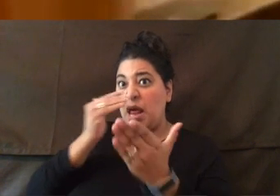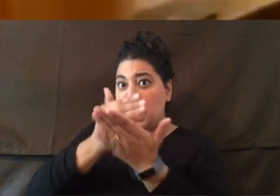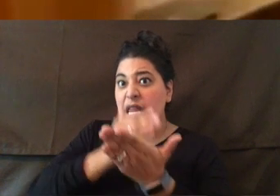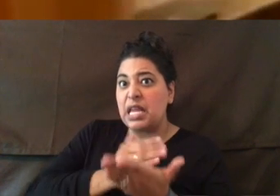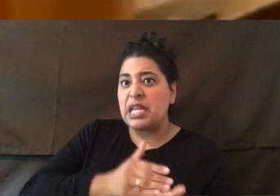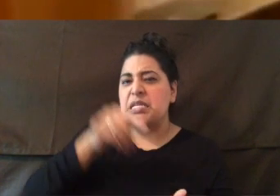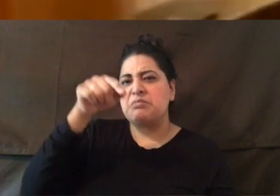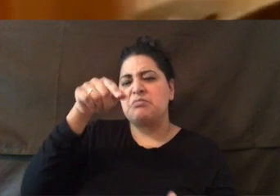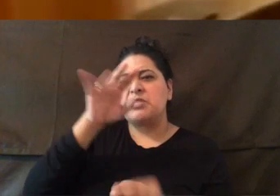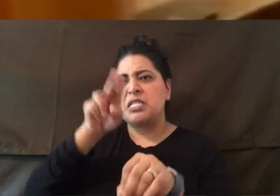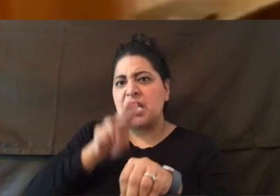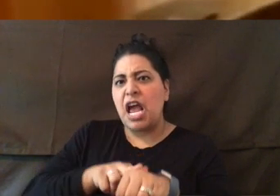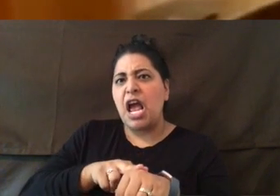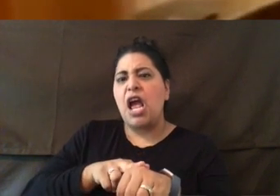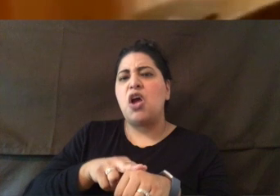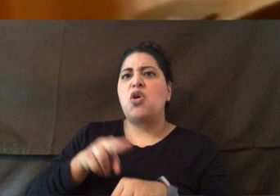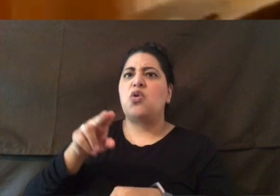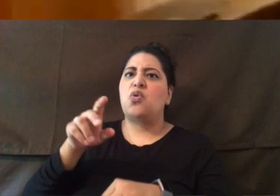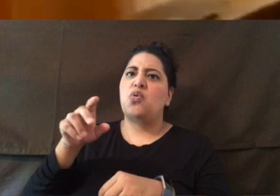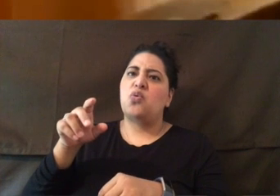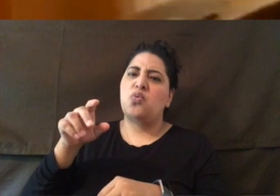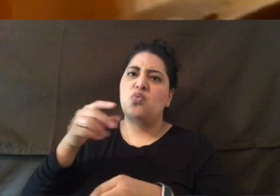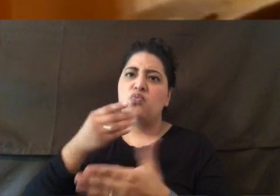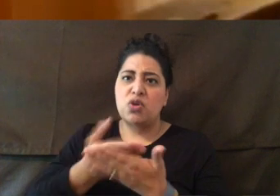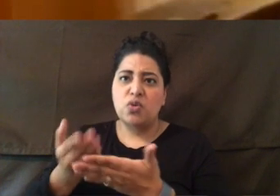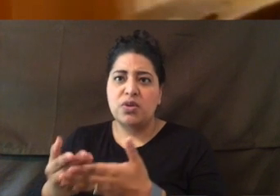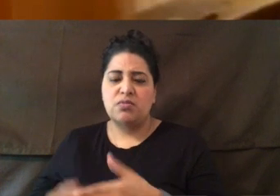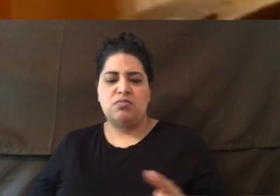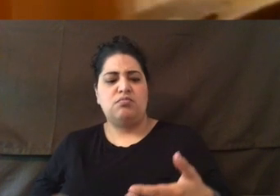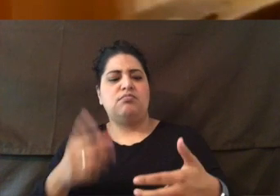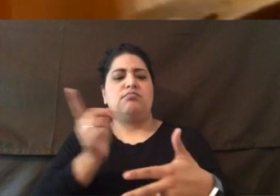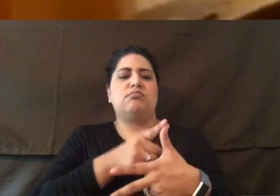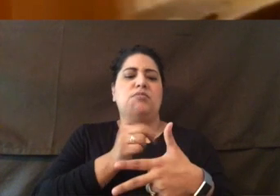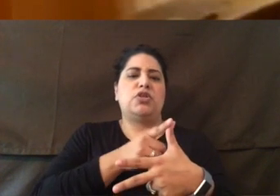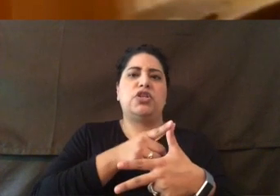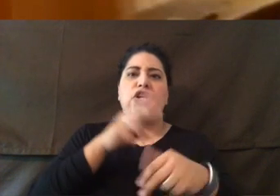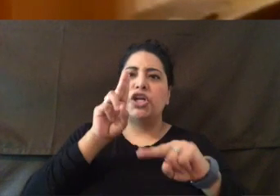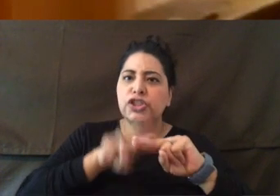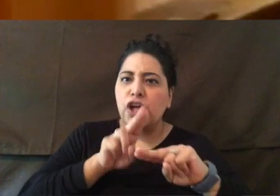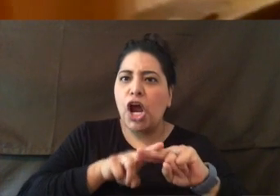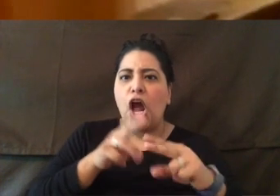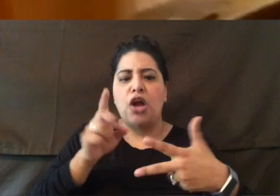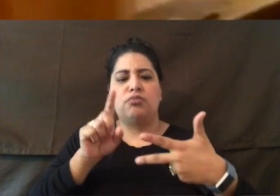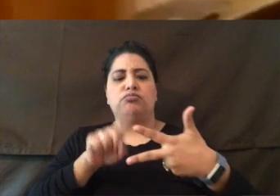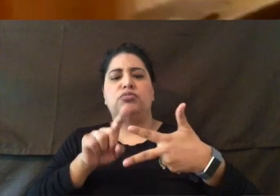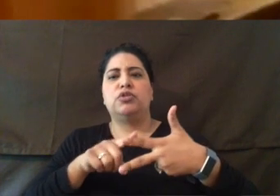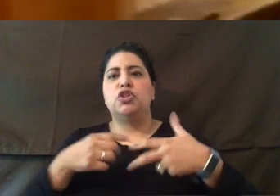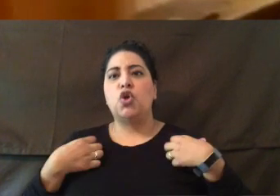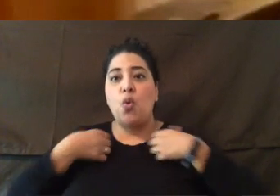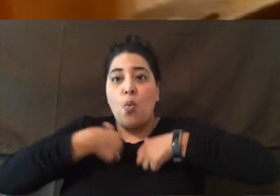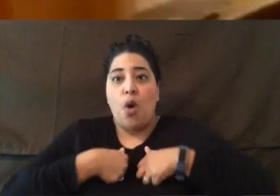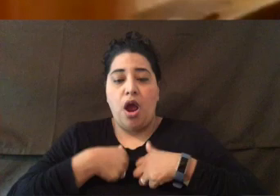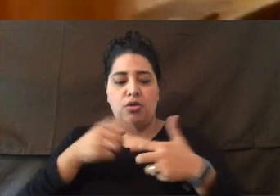natural resources? A chair, a sweater, and an aluminum can.